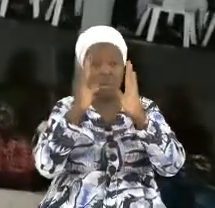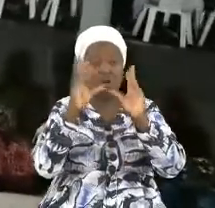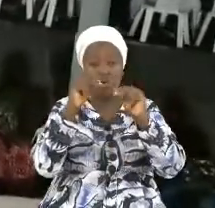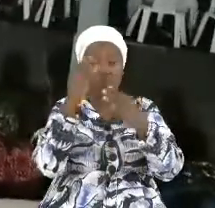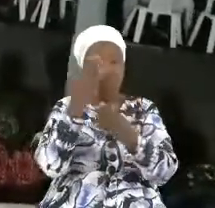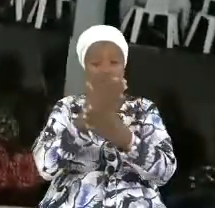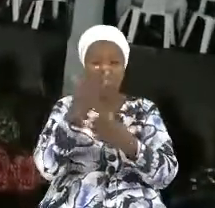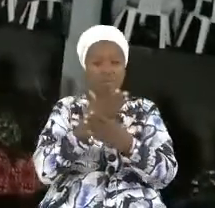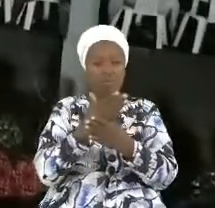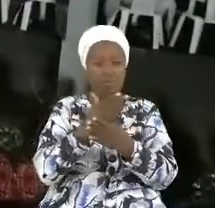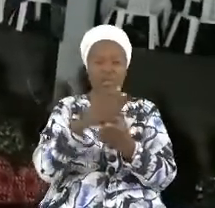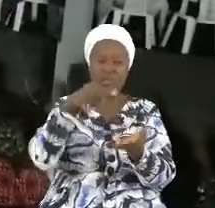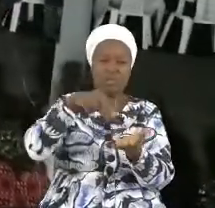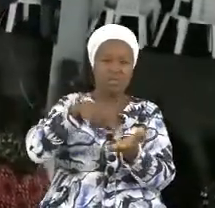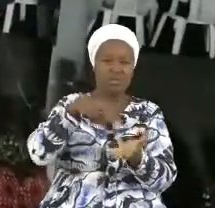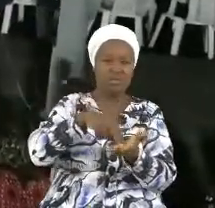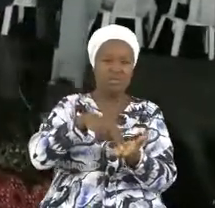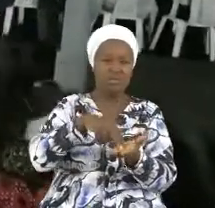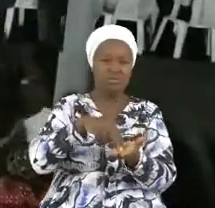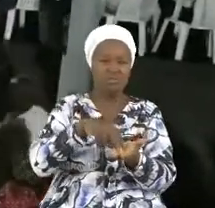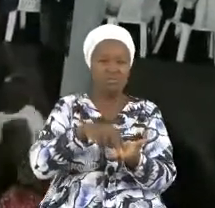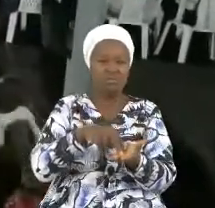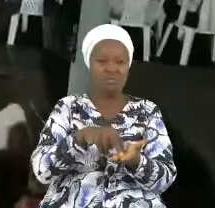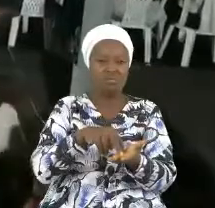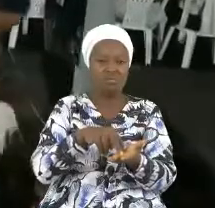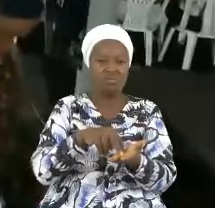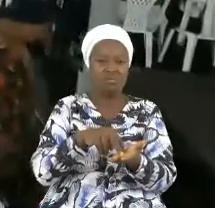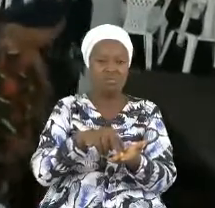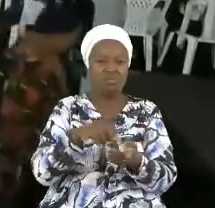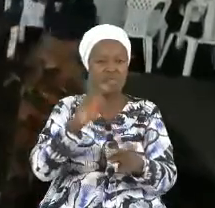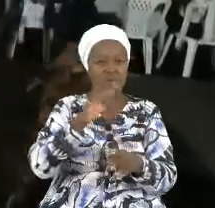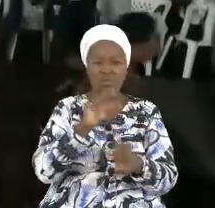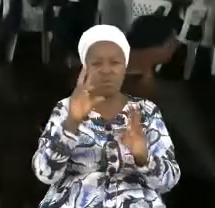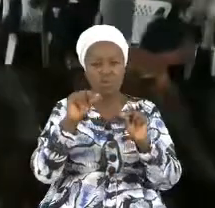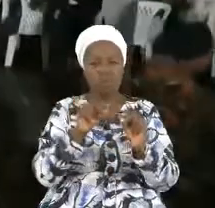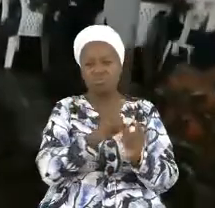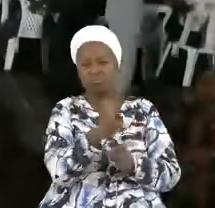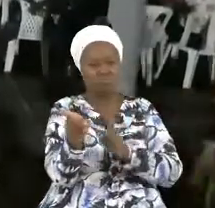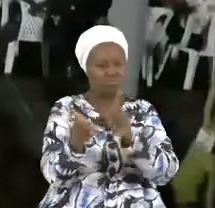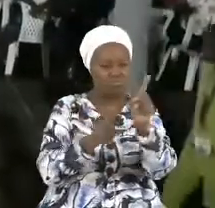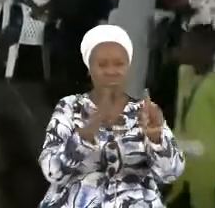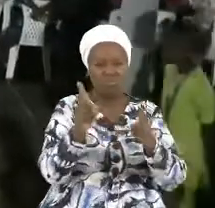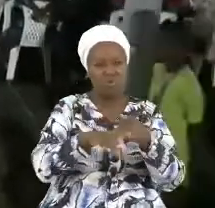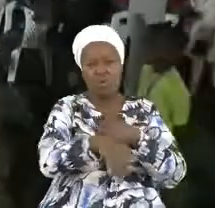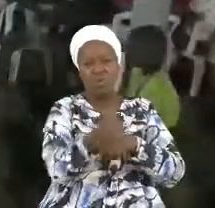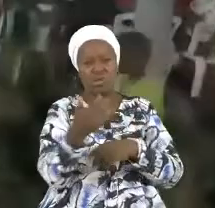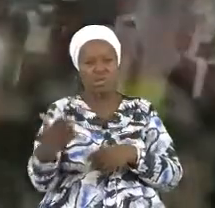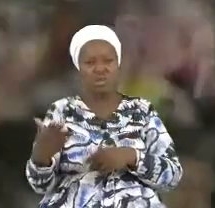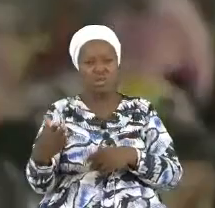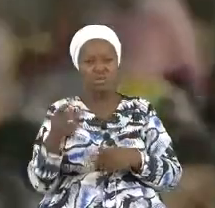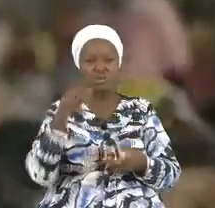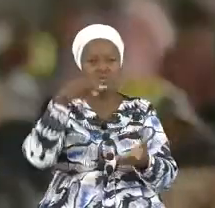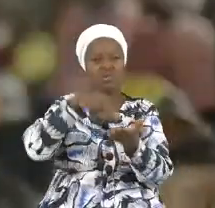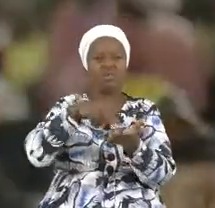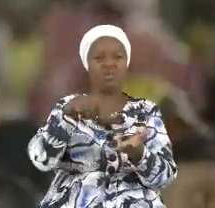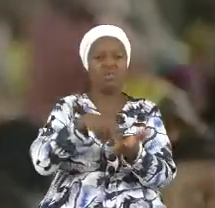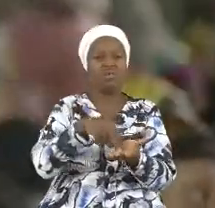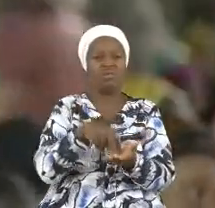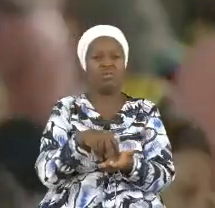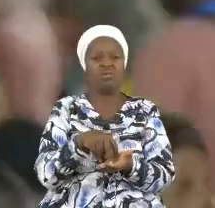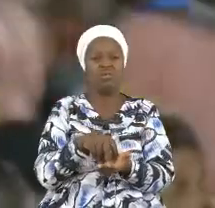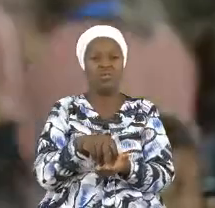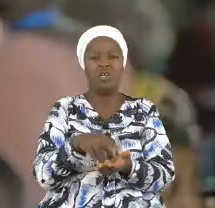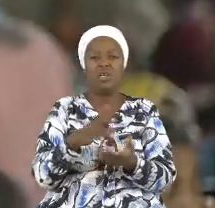there. No diversion to another sin. Get up there and say,